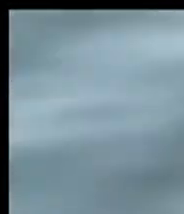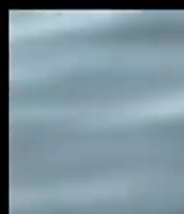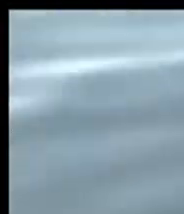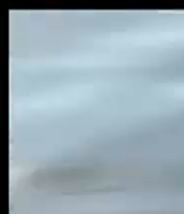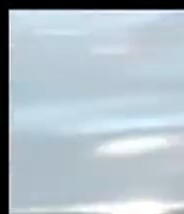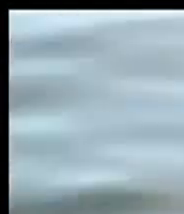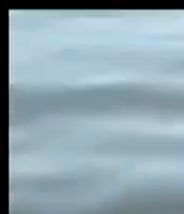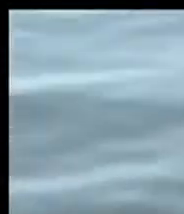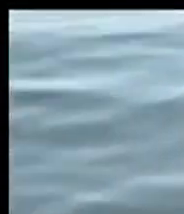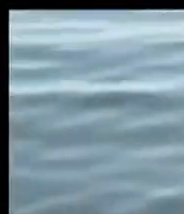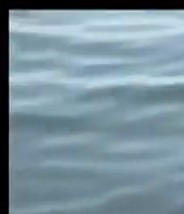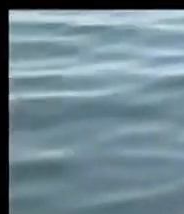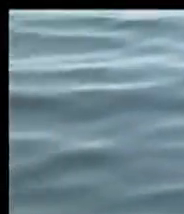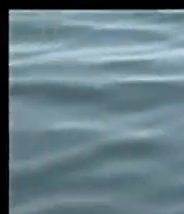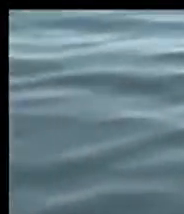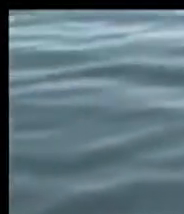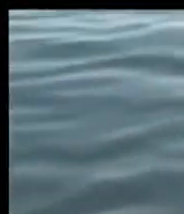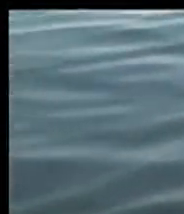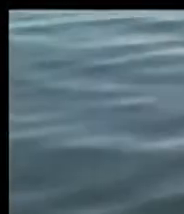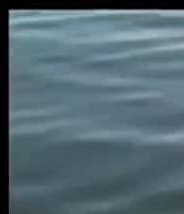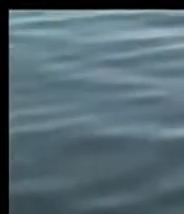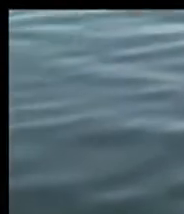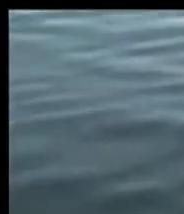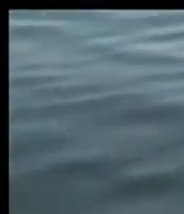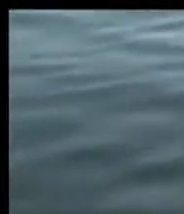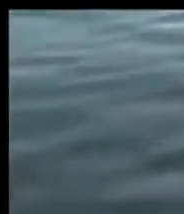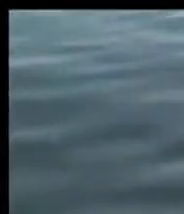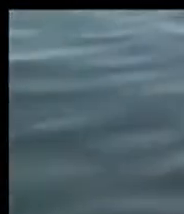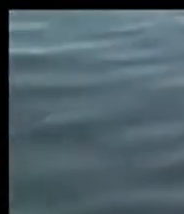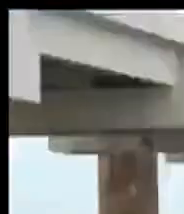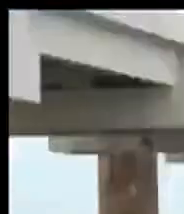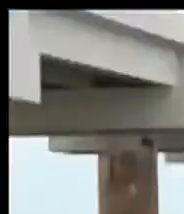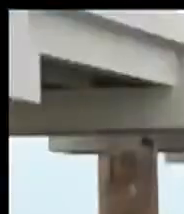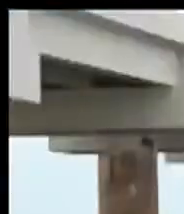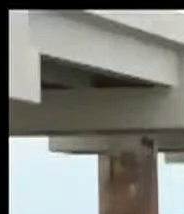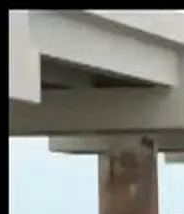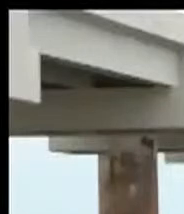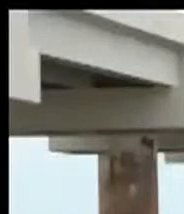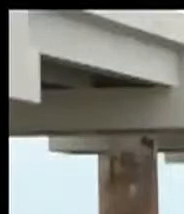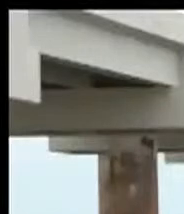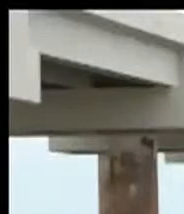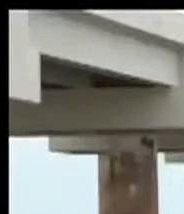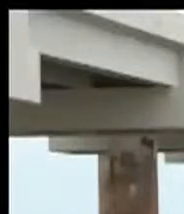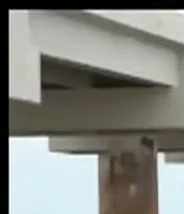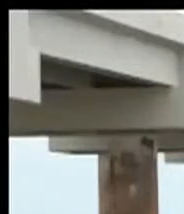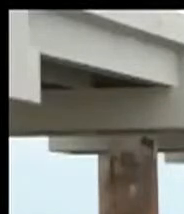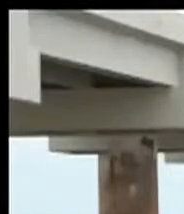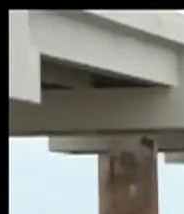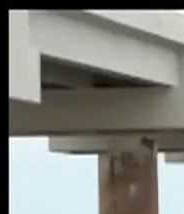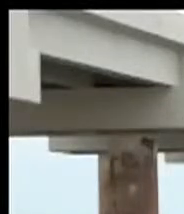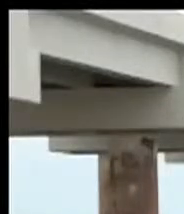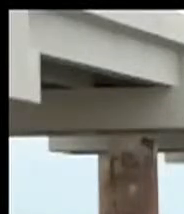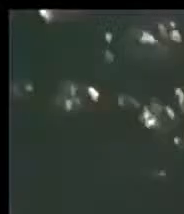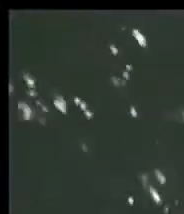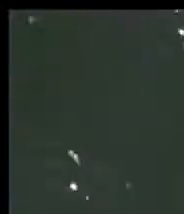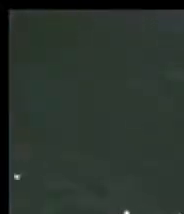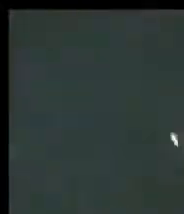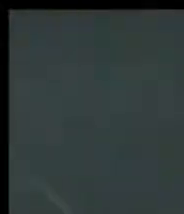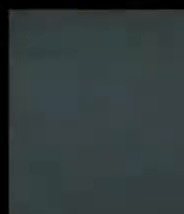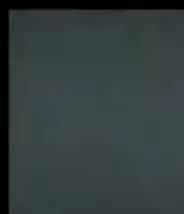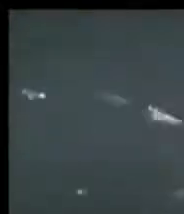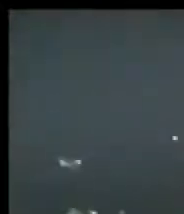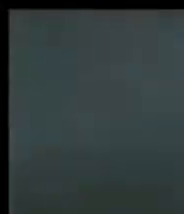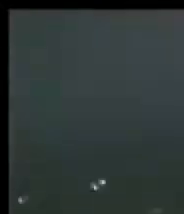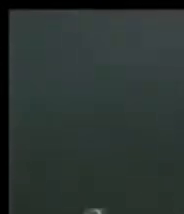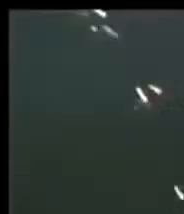house. The Buddhists will come, then we will collect everything for them and just put for them outside. When they came, just